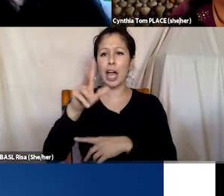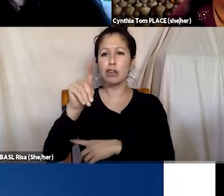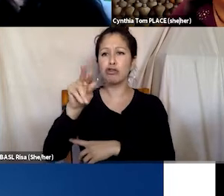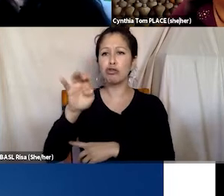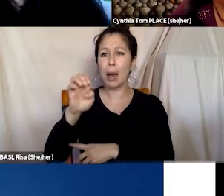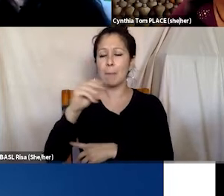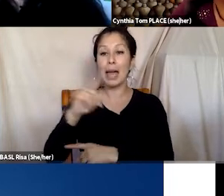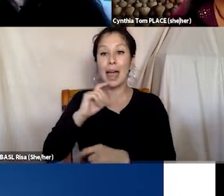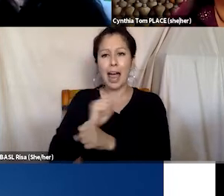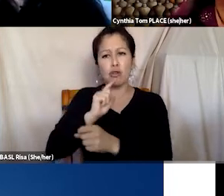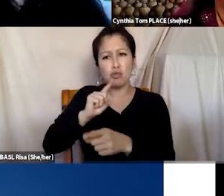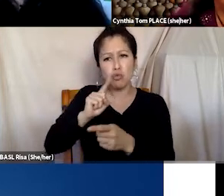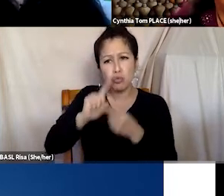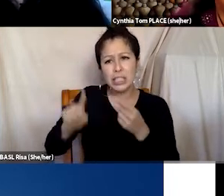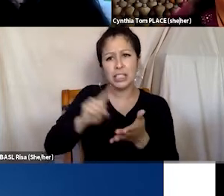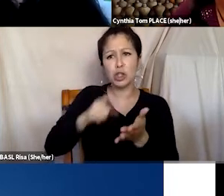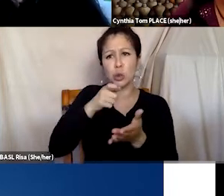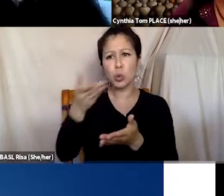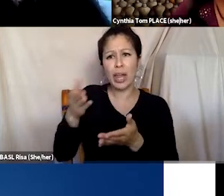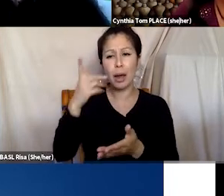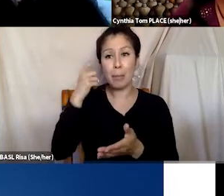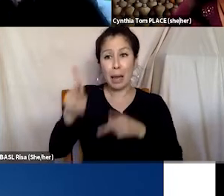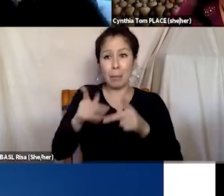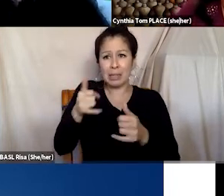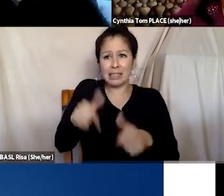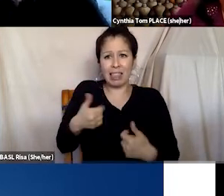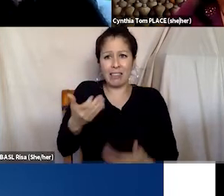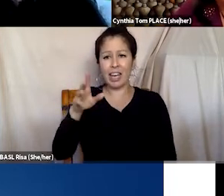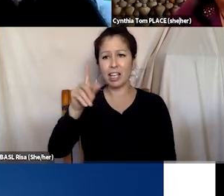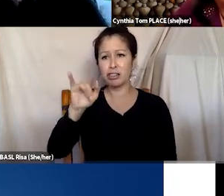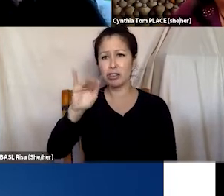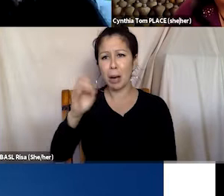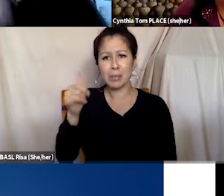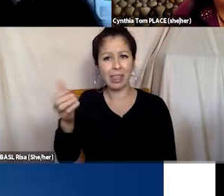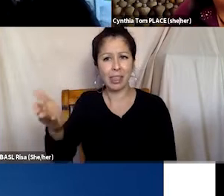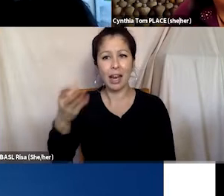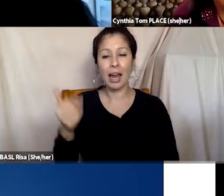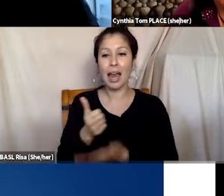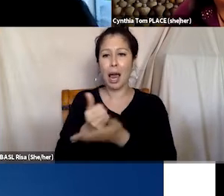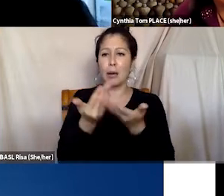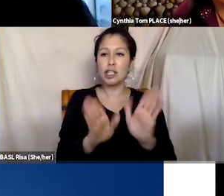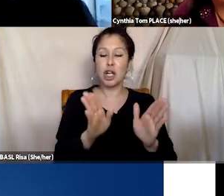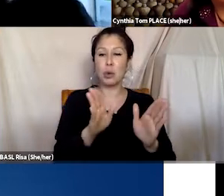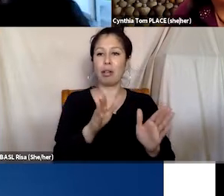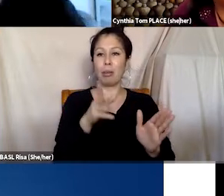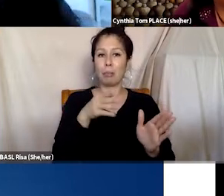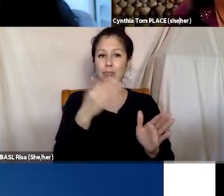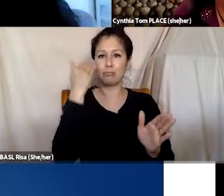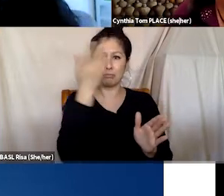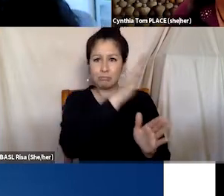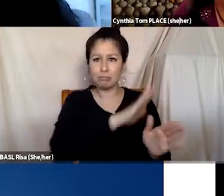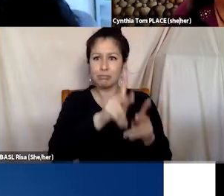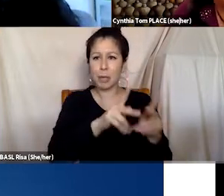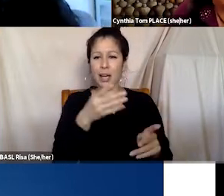and actually research them, because they're all still here. And also to help the general public realize that none of the